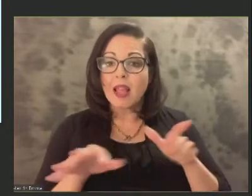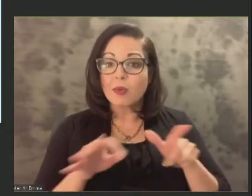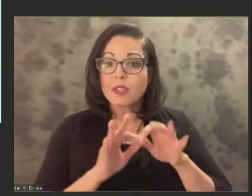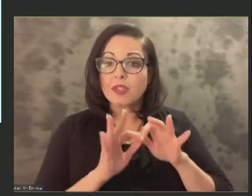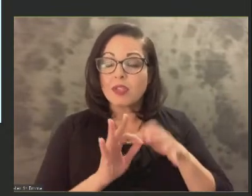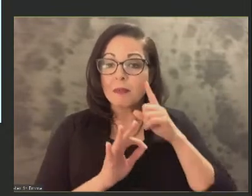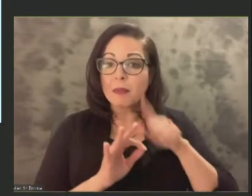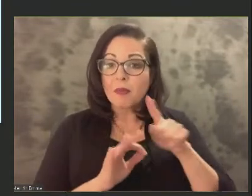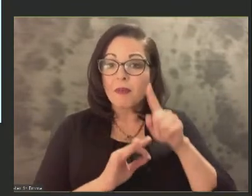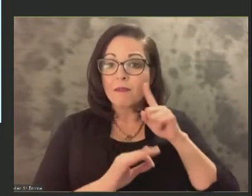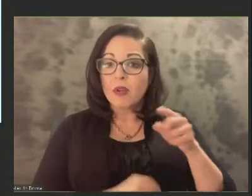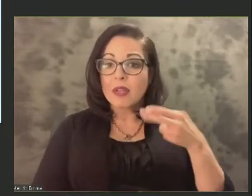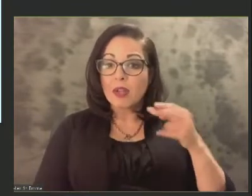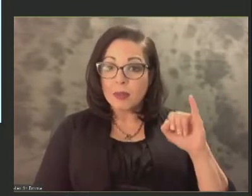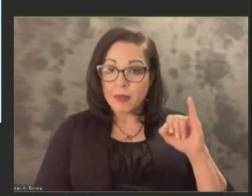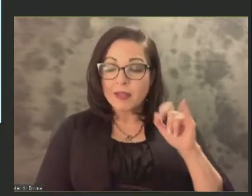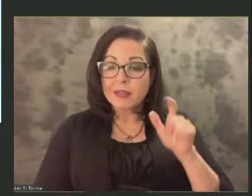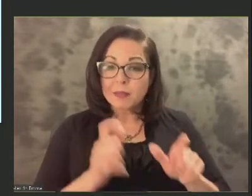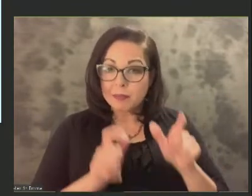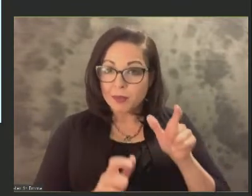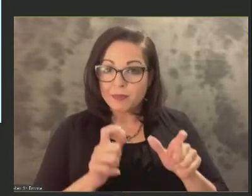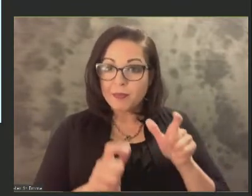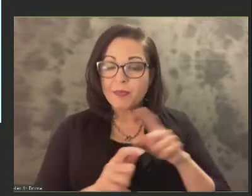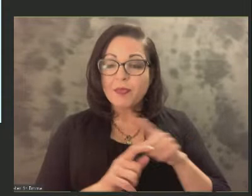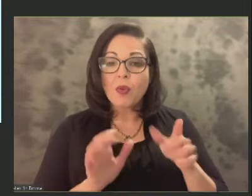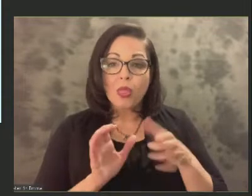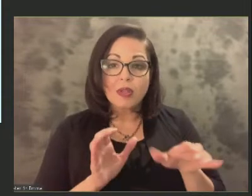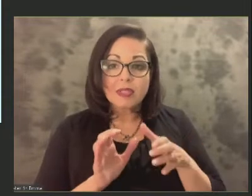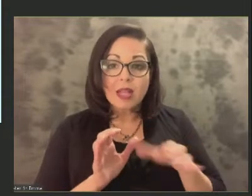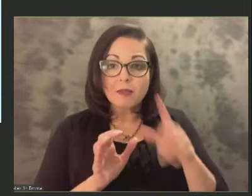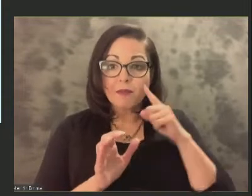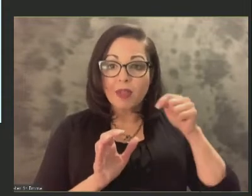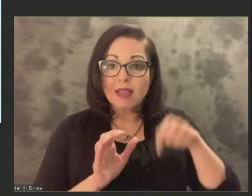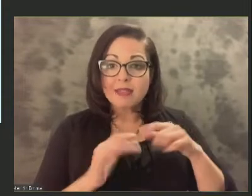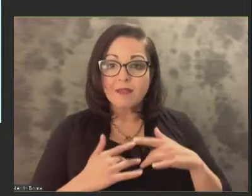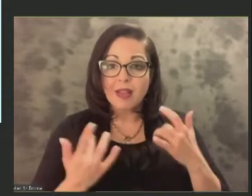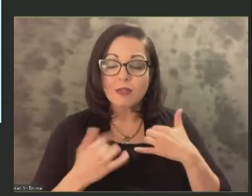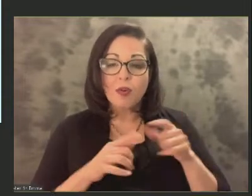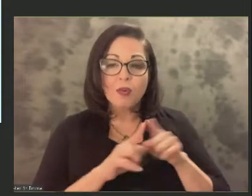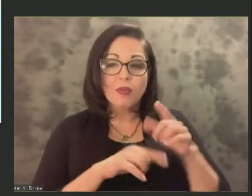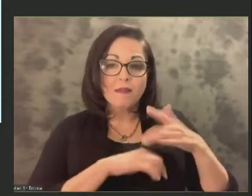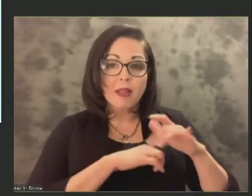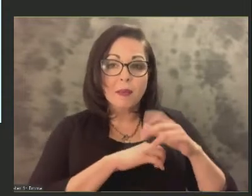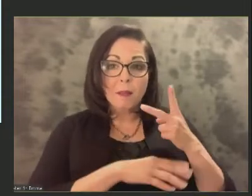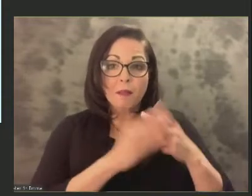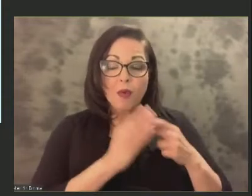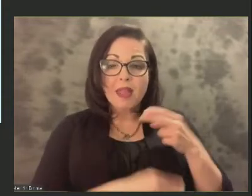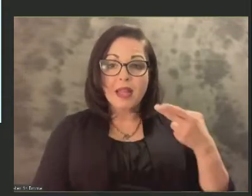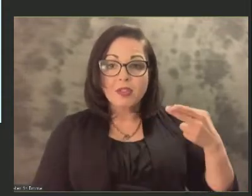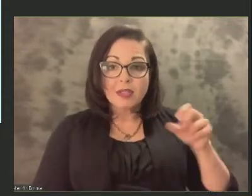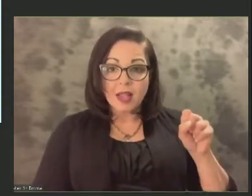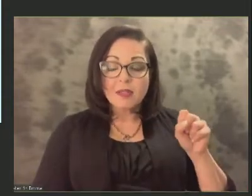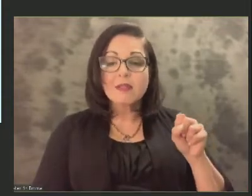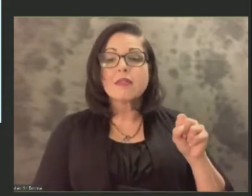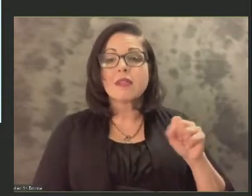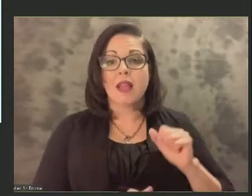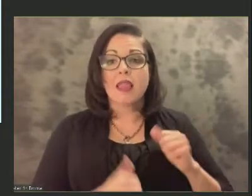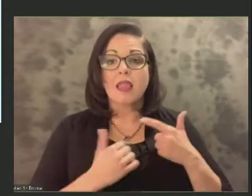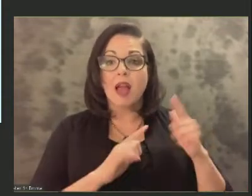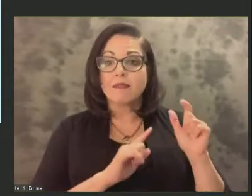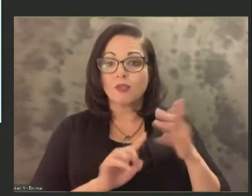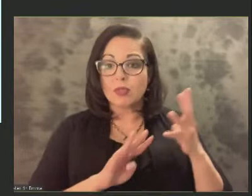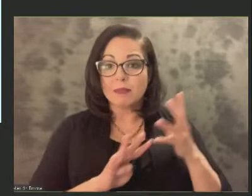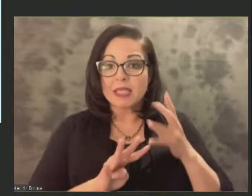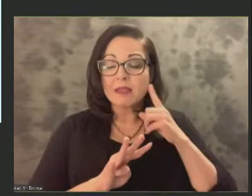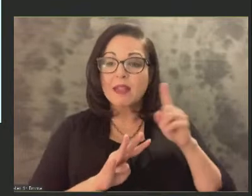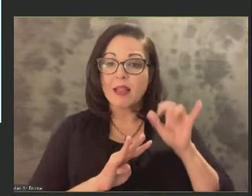hearing impairment. Closed captioning for this event is available at both the HHS live streaming channel